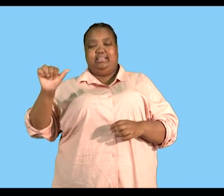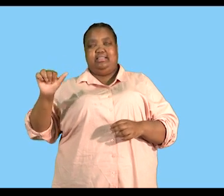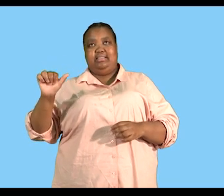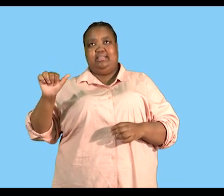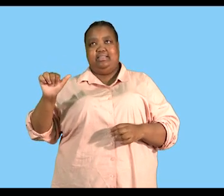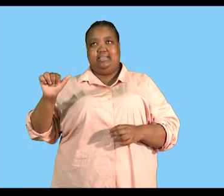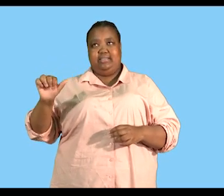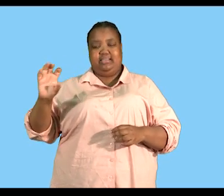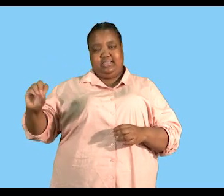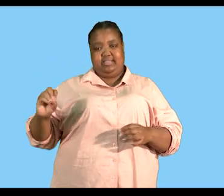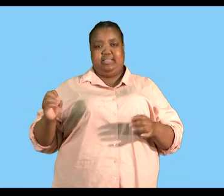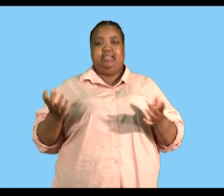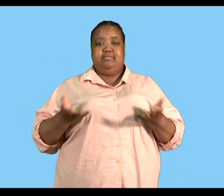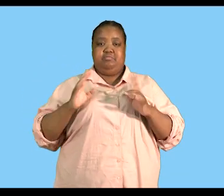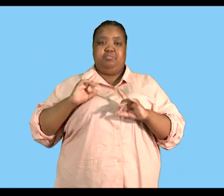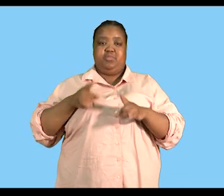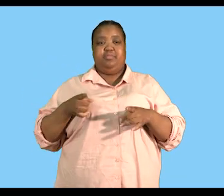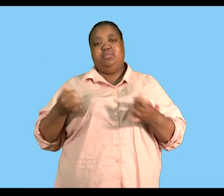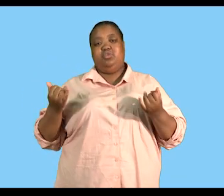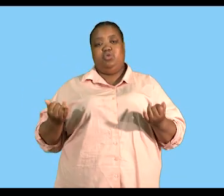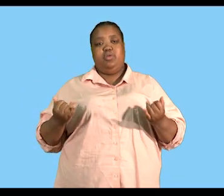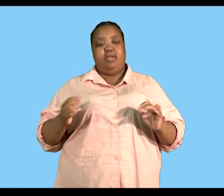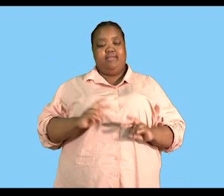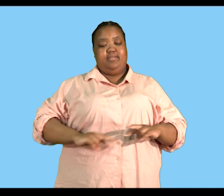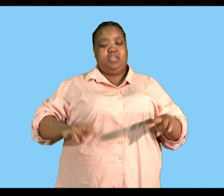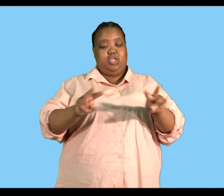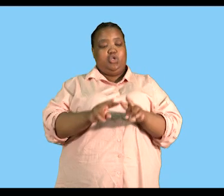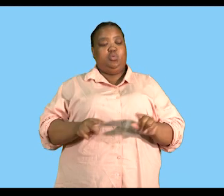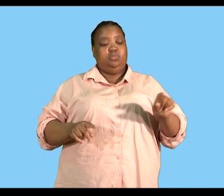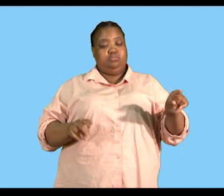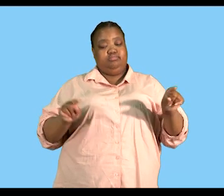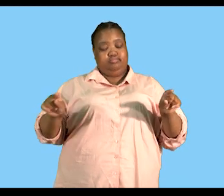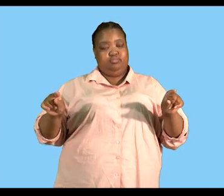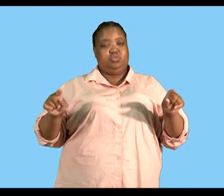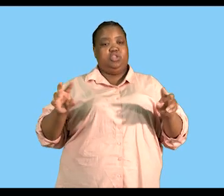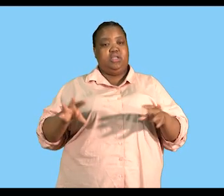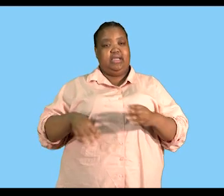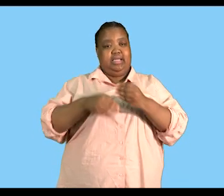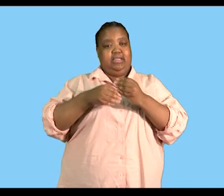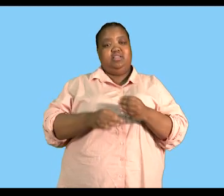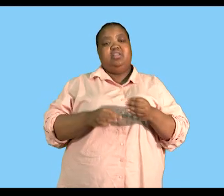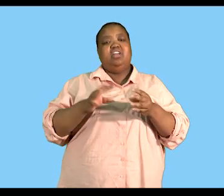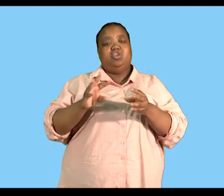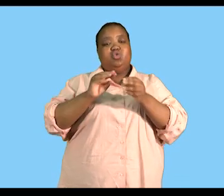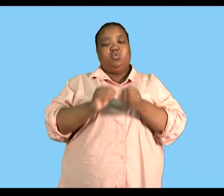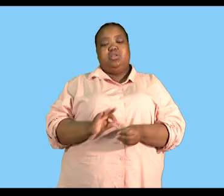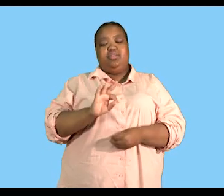2,960, and this is for rent. So now when you add these two values, they must give you the total amount of